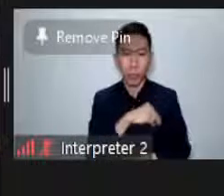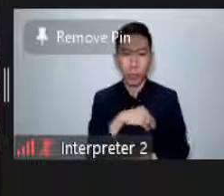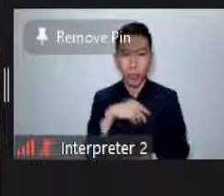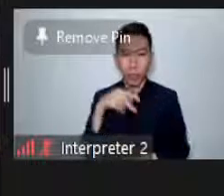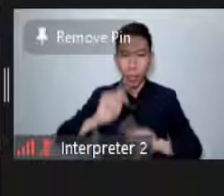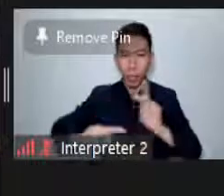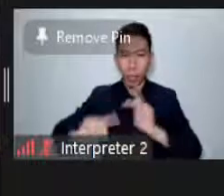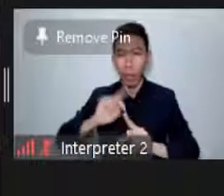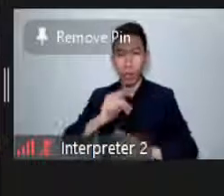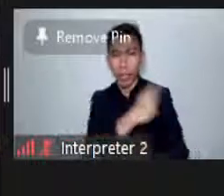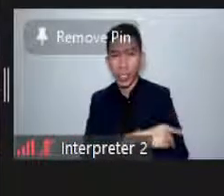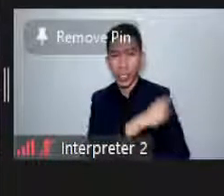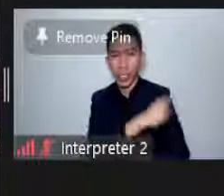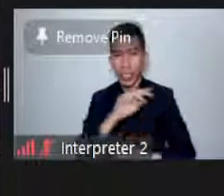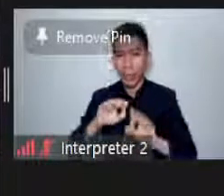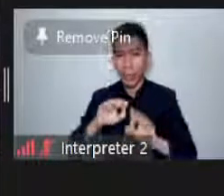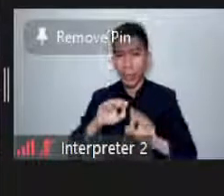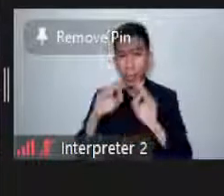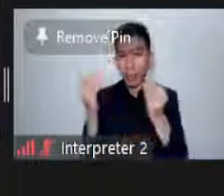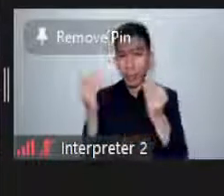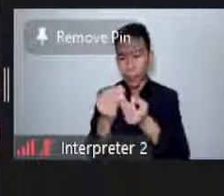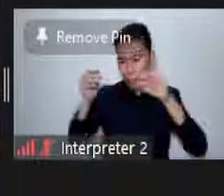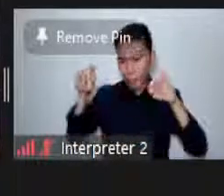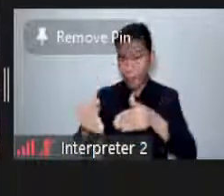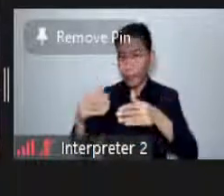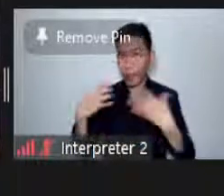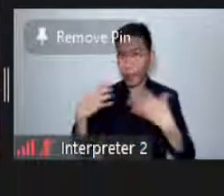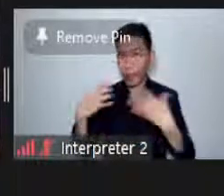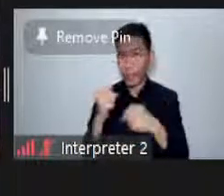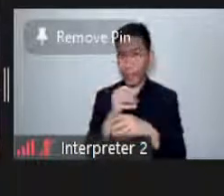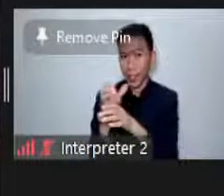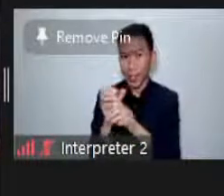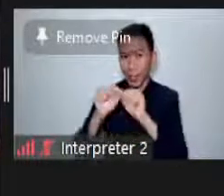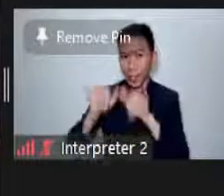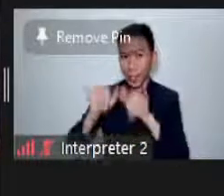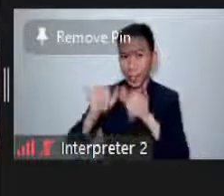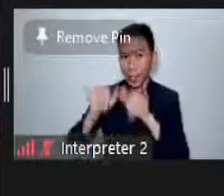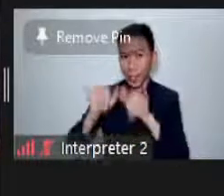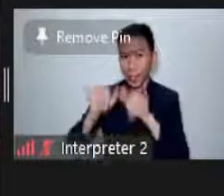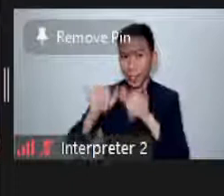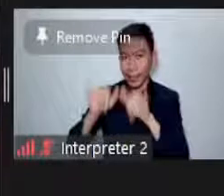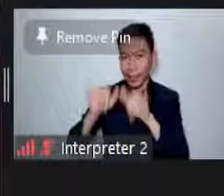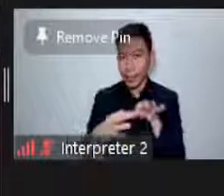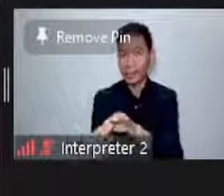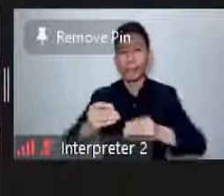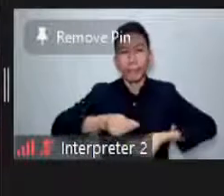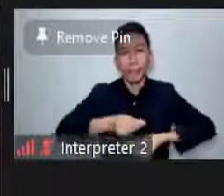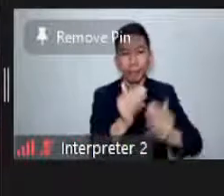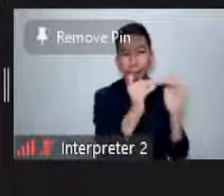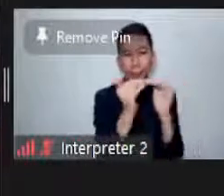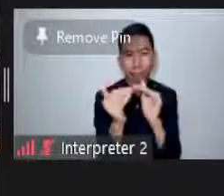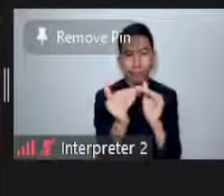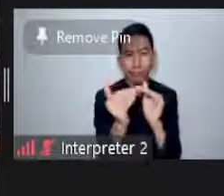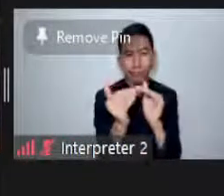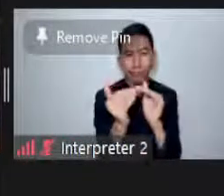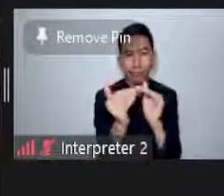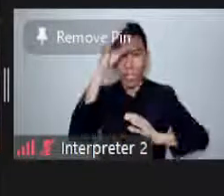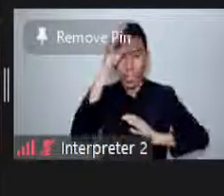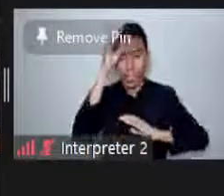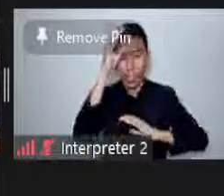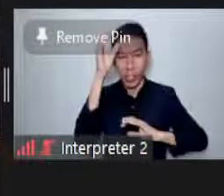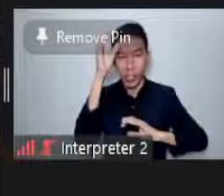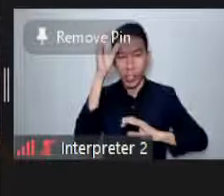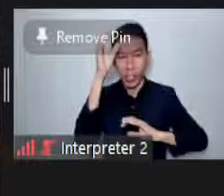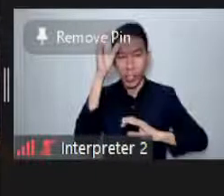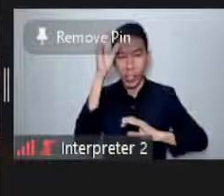healthcare system, delivering accessible, equitable, and inclusive quality cancer control services. And our goal,